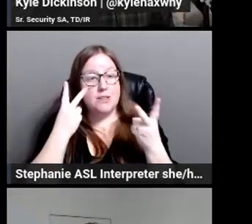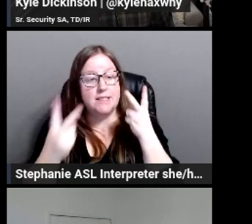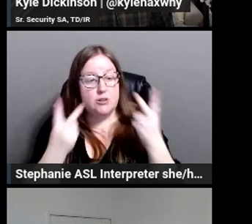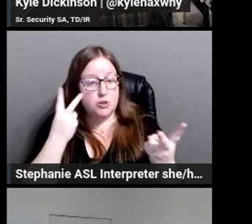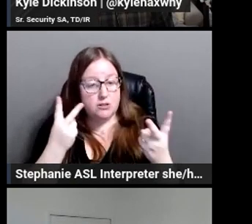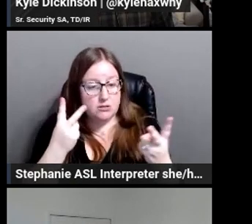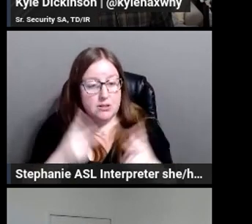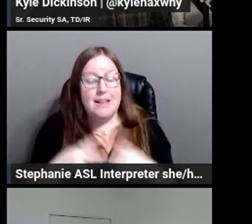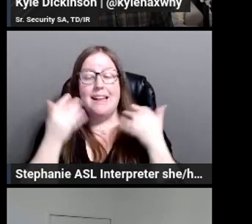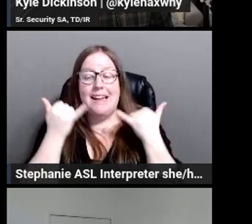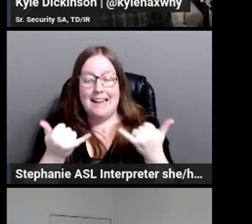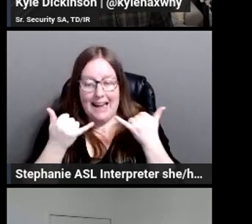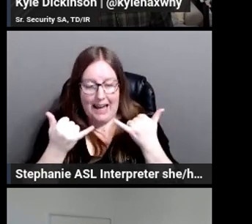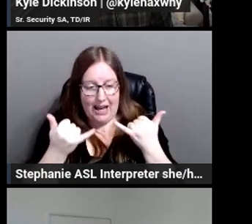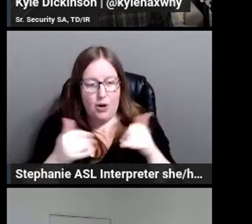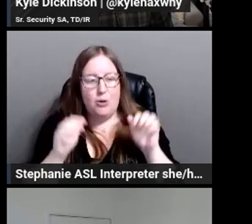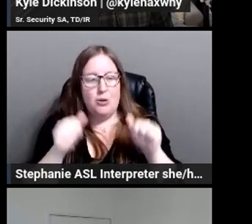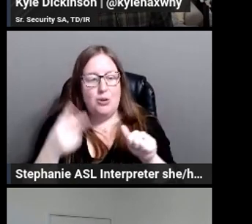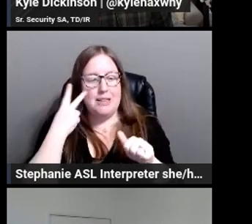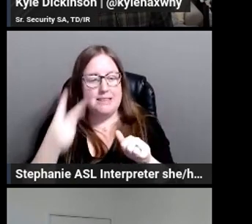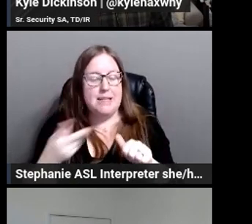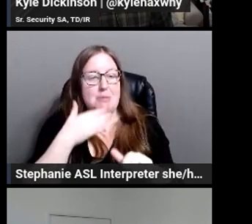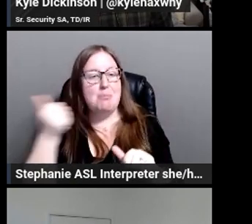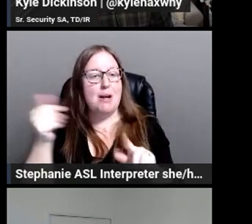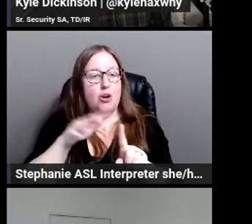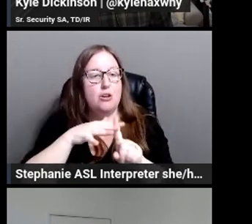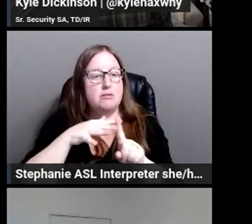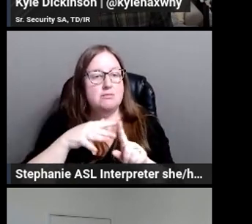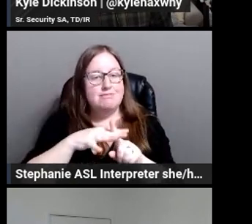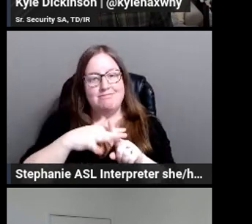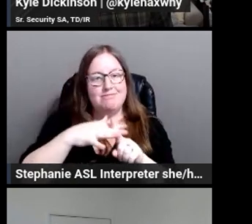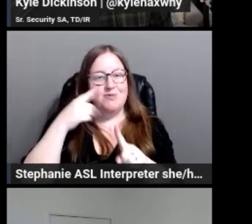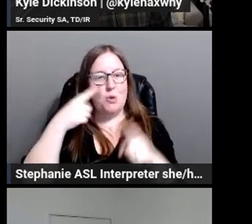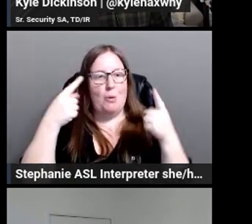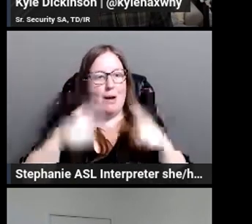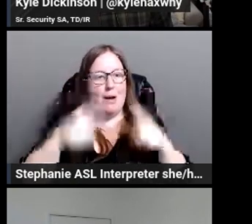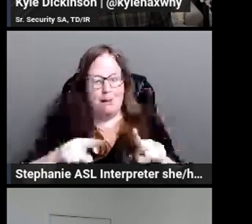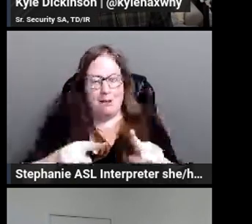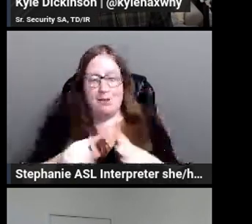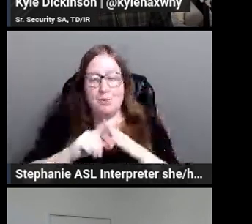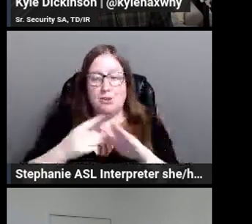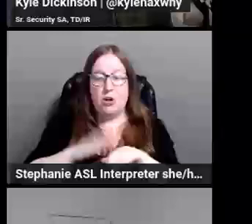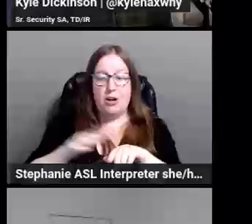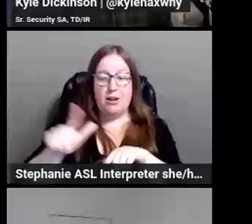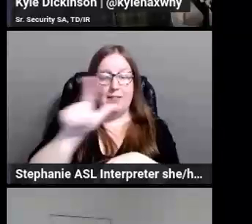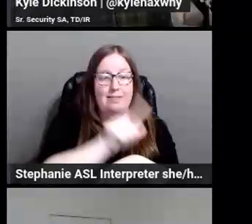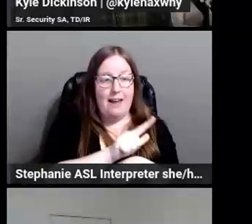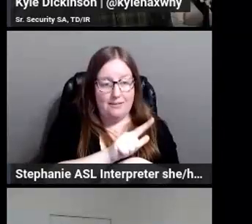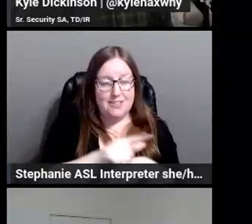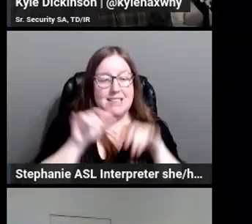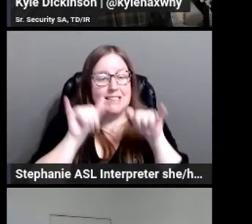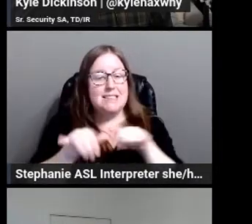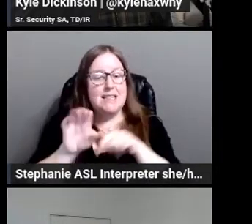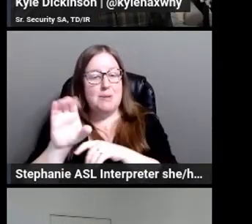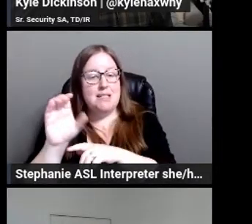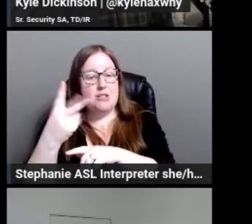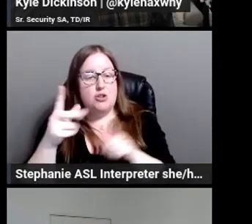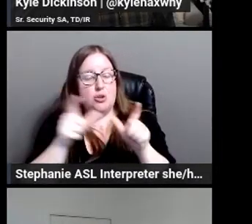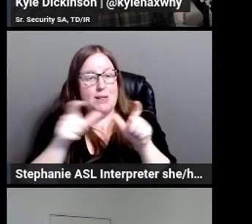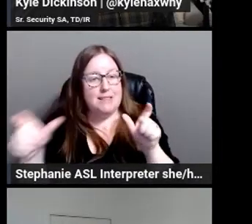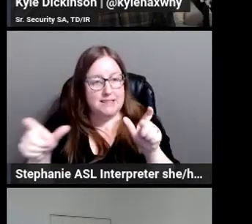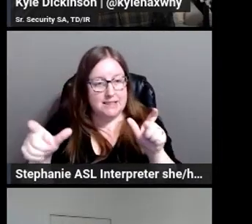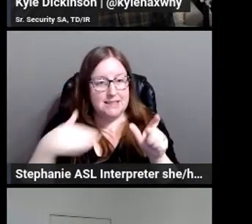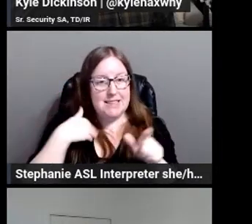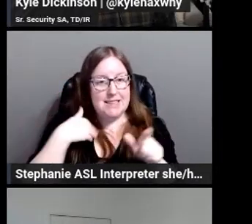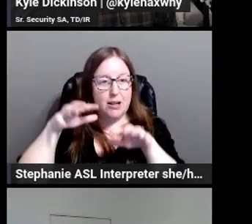you can now start to get kind of a better context of what happened. So if you start over to the left, that same EC2 instance that had a brute force